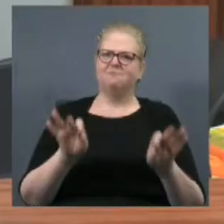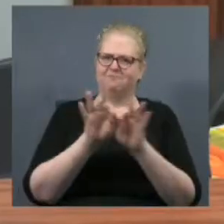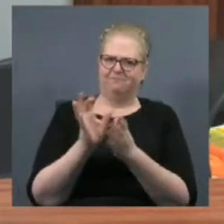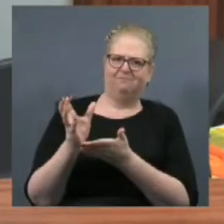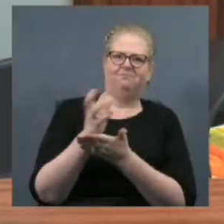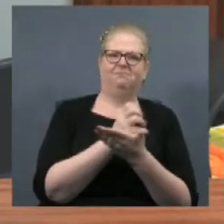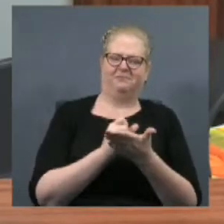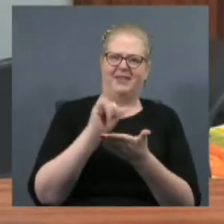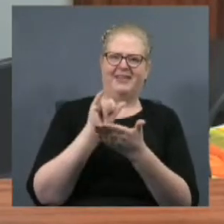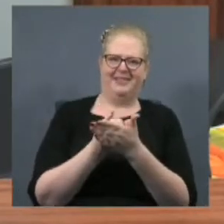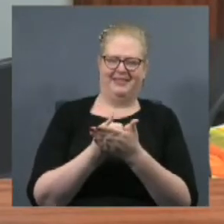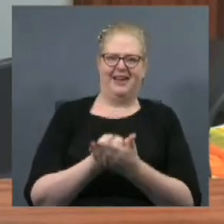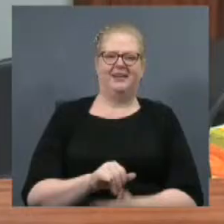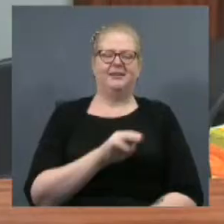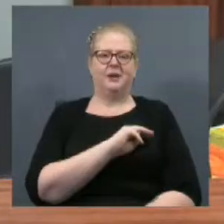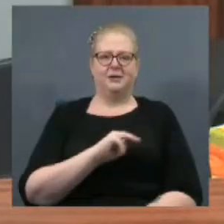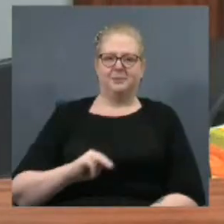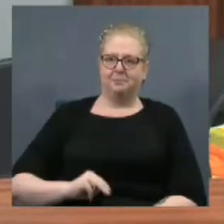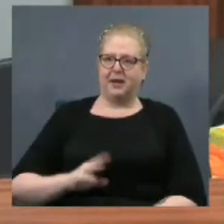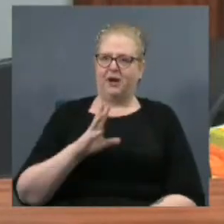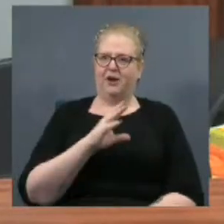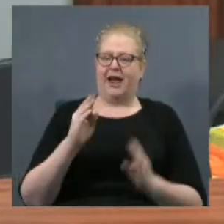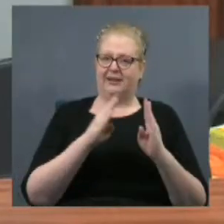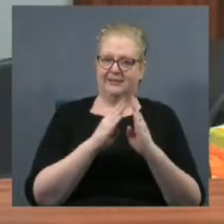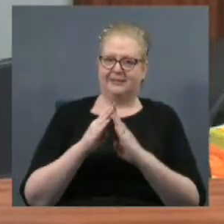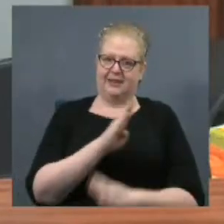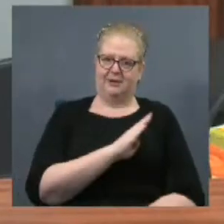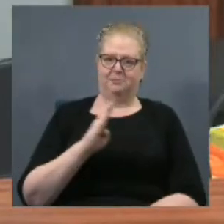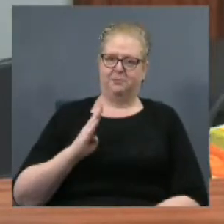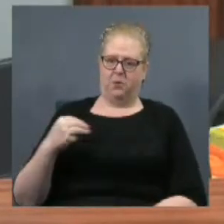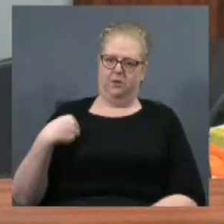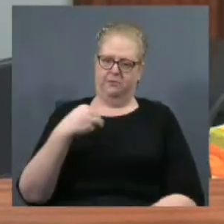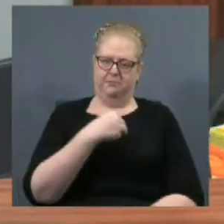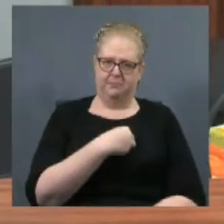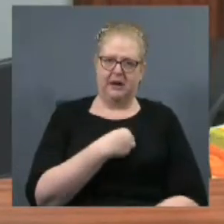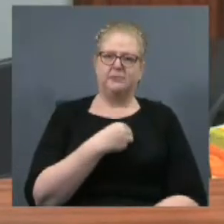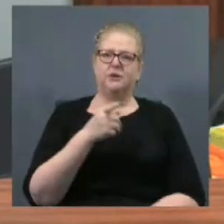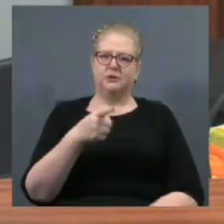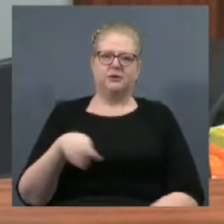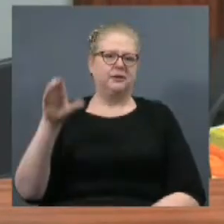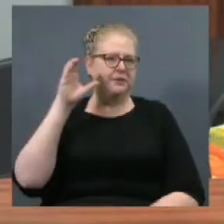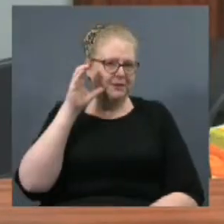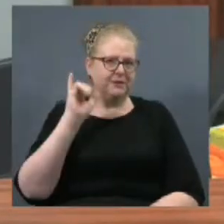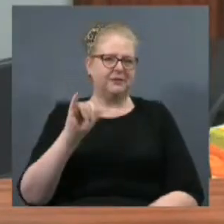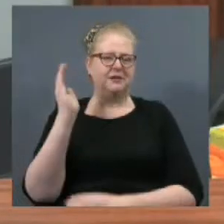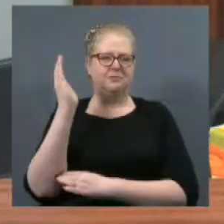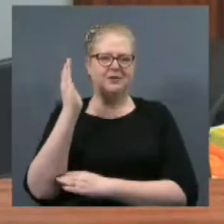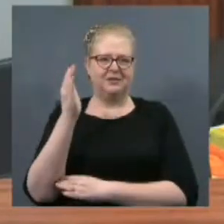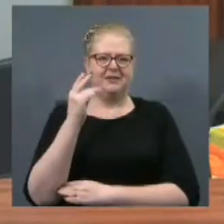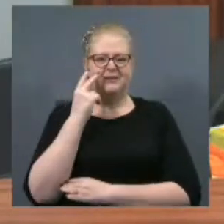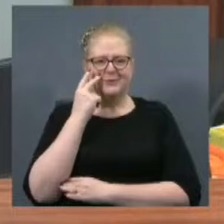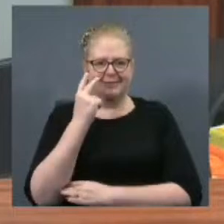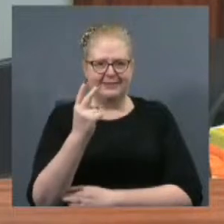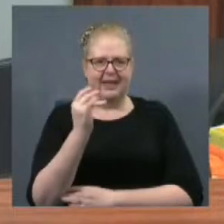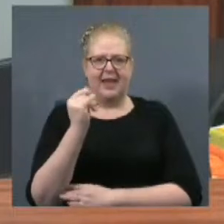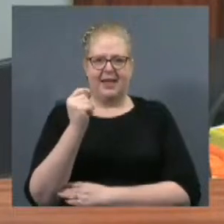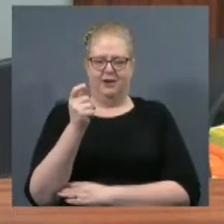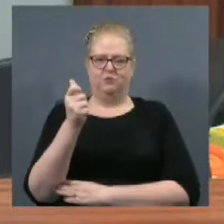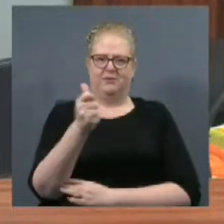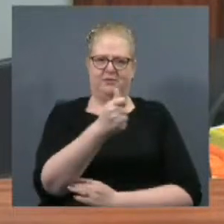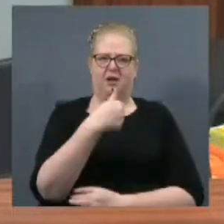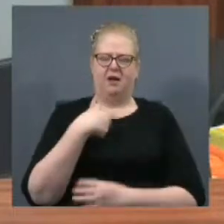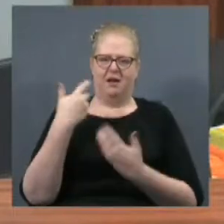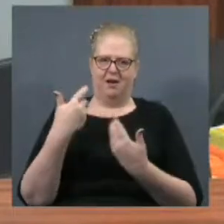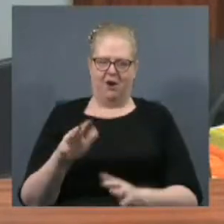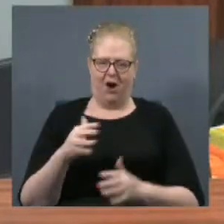mayor and the members of the city board, this presentation, I wanted you to see it firsthand. I've had a chance to see it. I had a chance